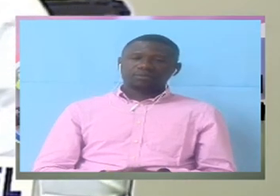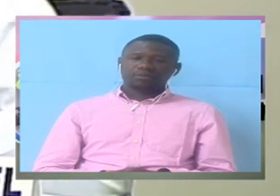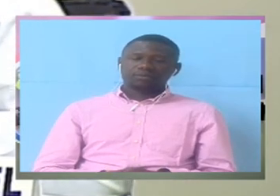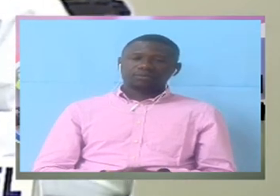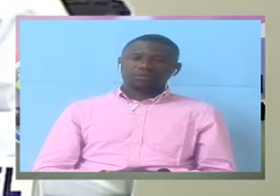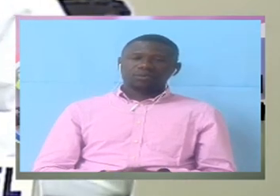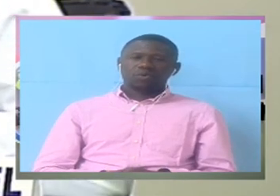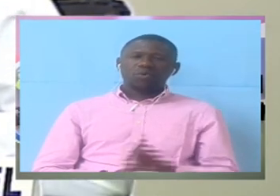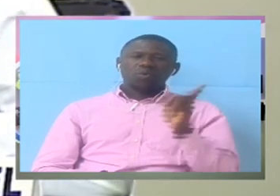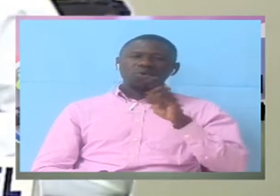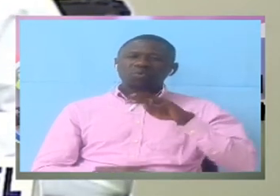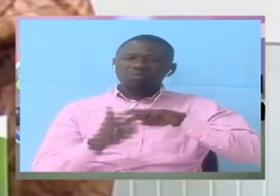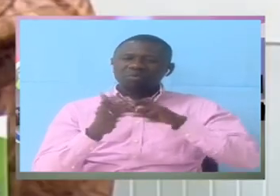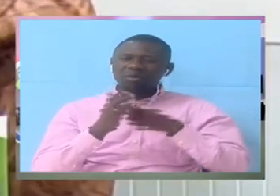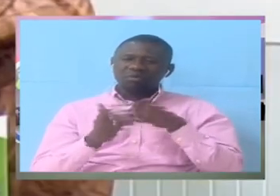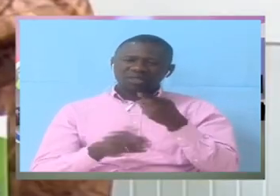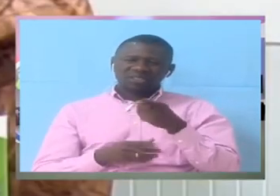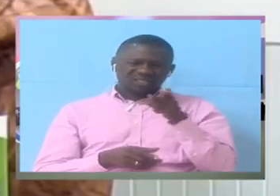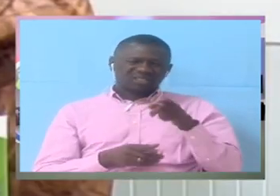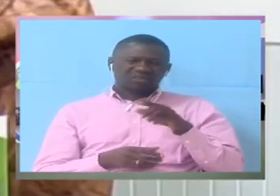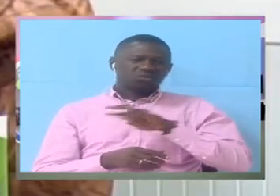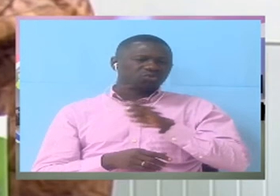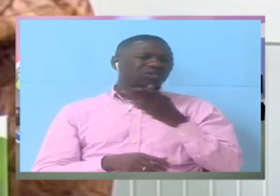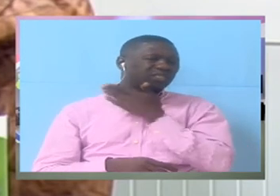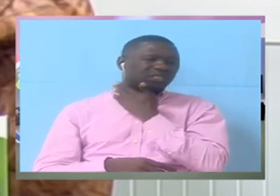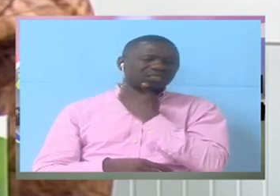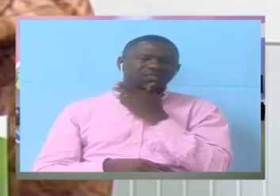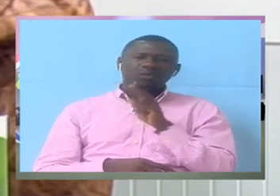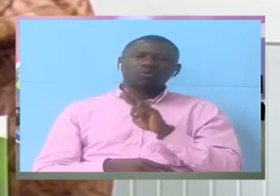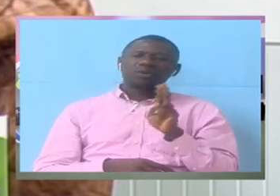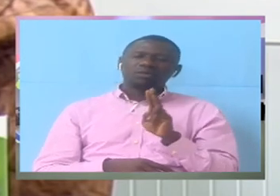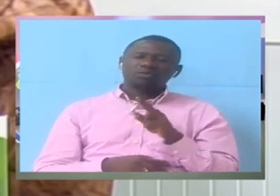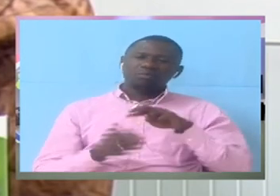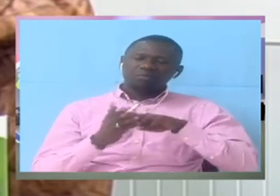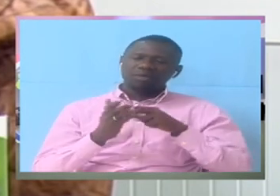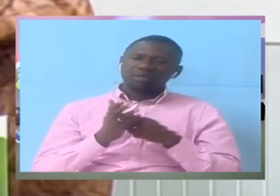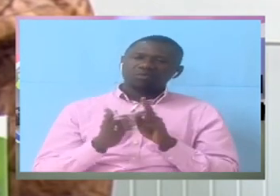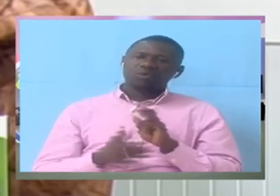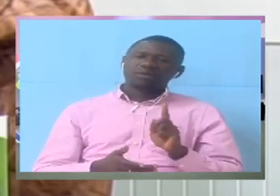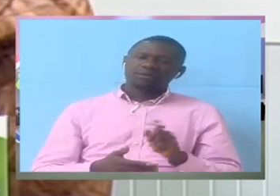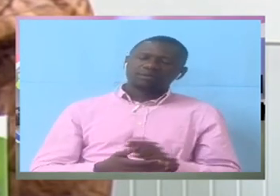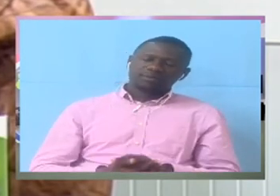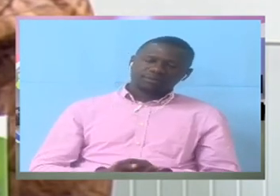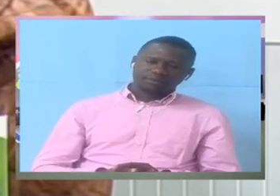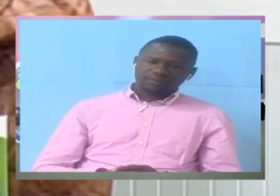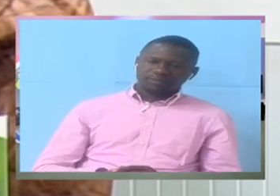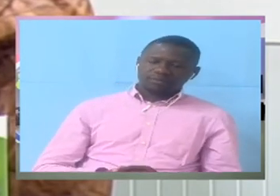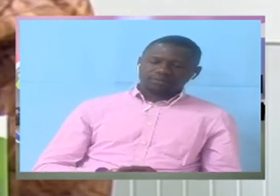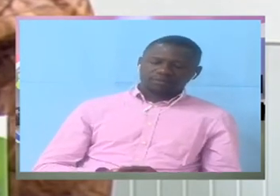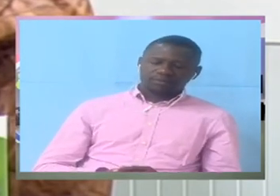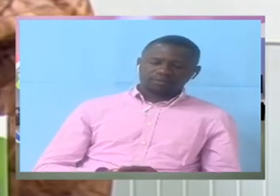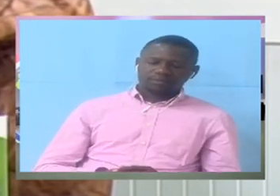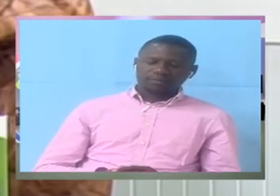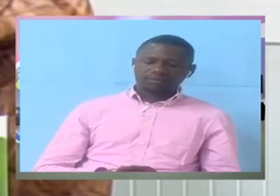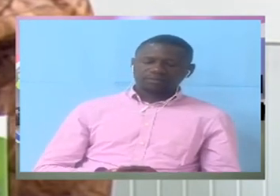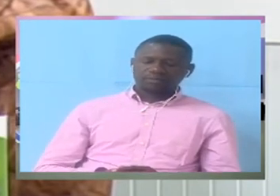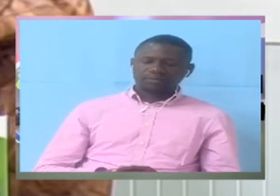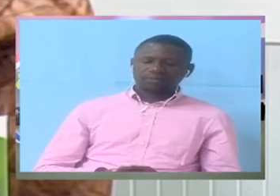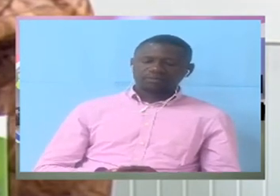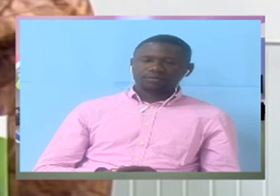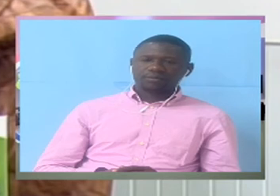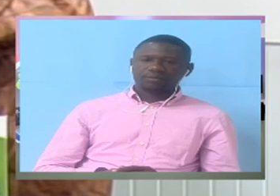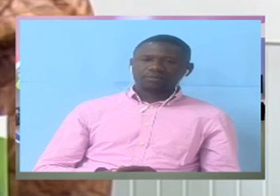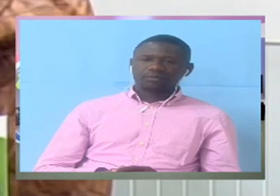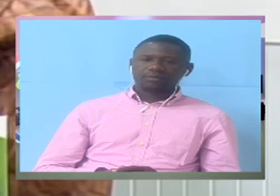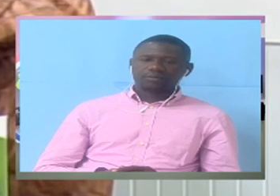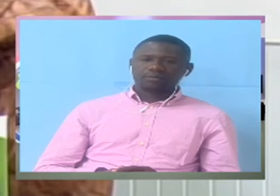easy? What do you mean by that? Niko among easy. Mun isa ofri no bang. Wala mun di yalla ni ni dol be ko kala wala ka buka di ambara tak nana